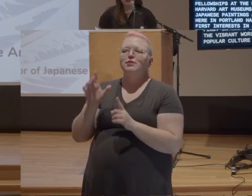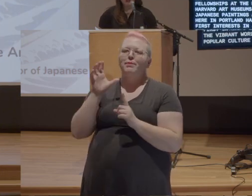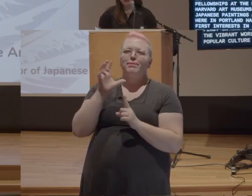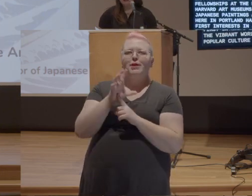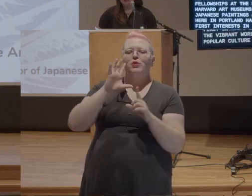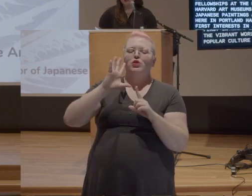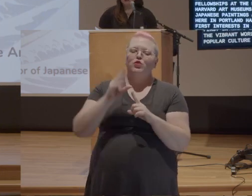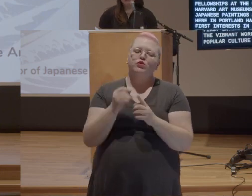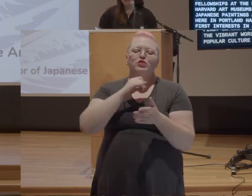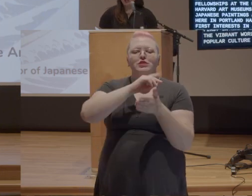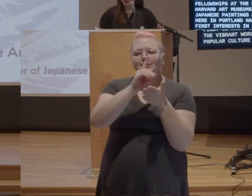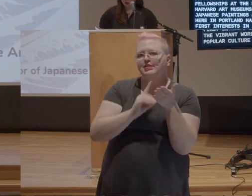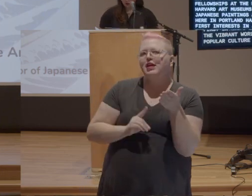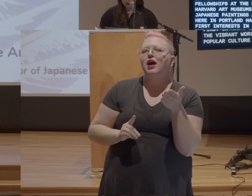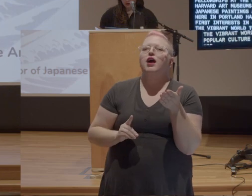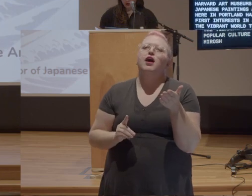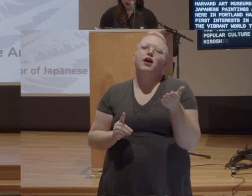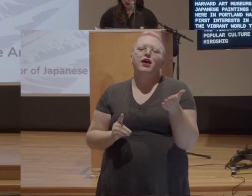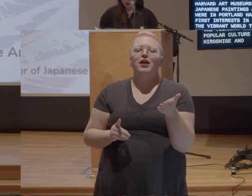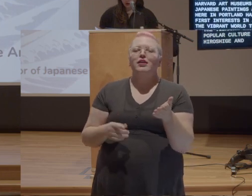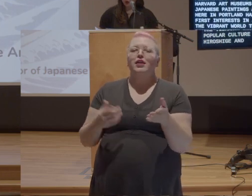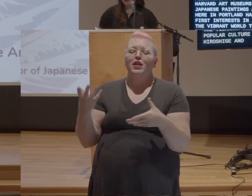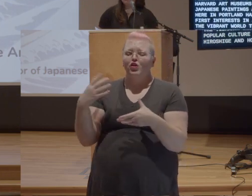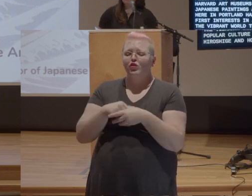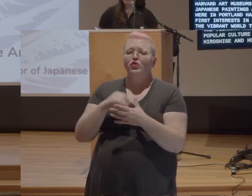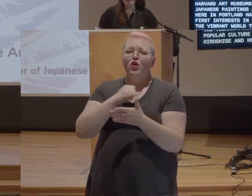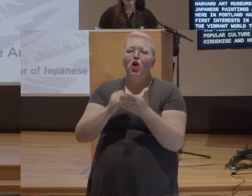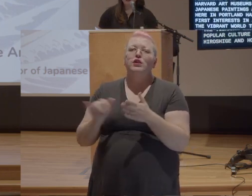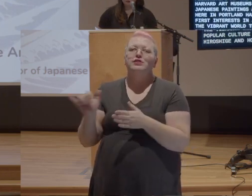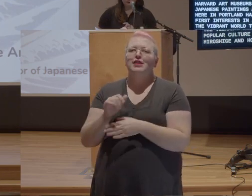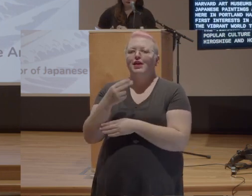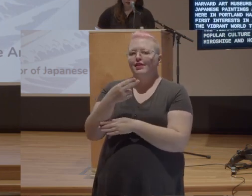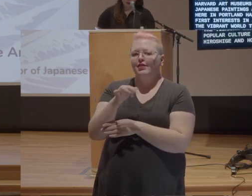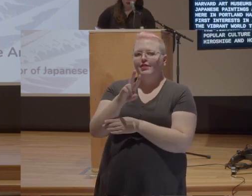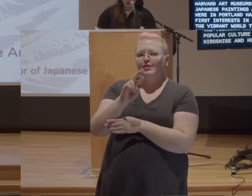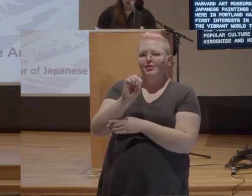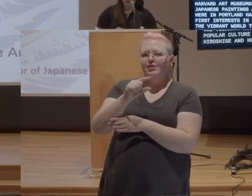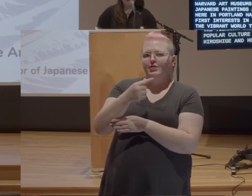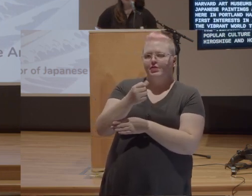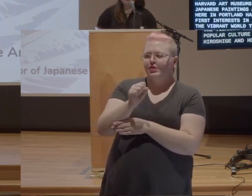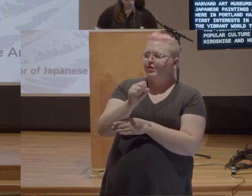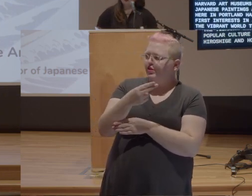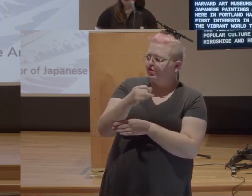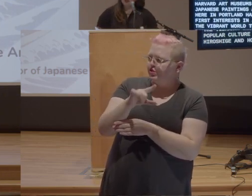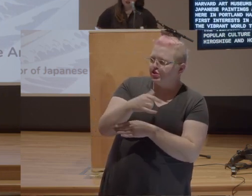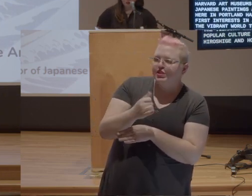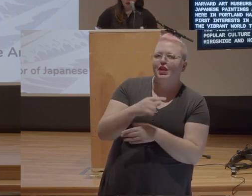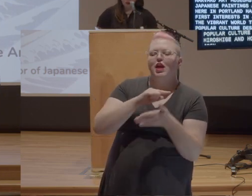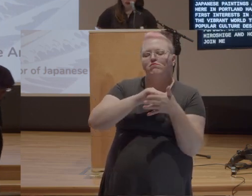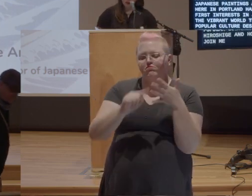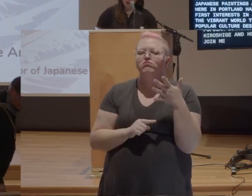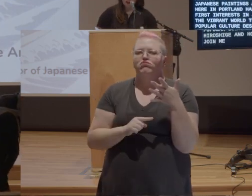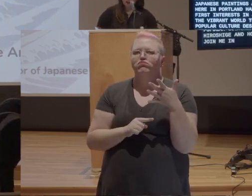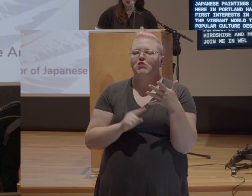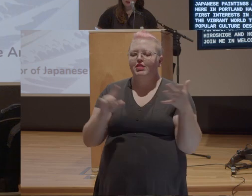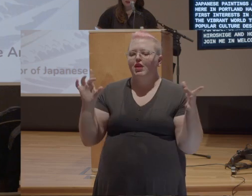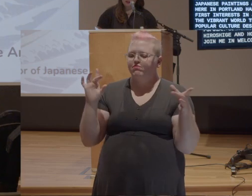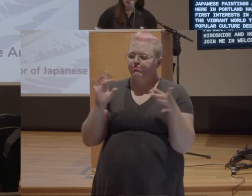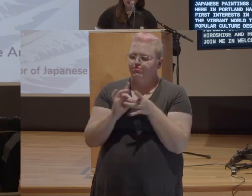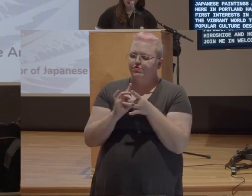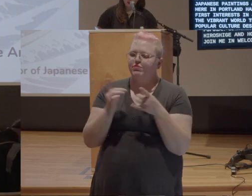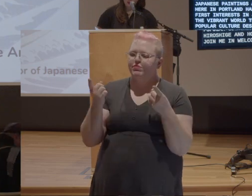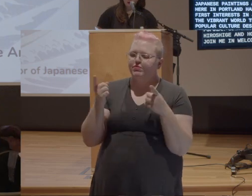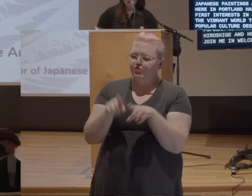and creative artists like Hiroshige and Hokusai all intersect. If you would please join me in welcoming Helen Swift